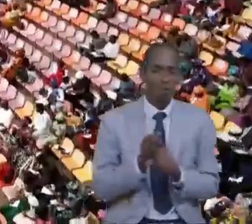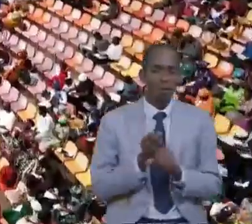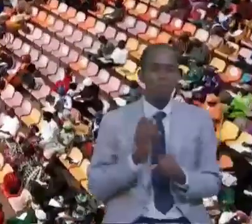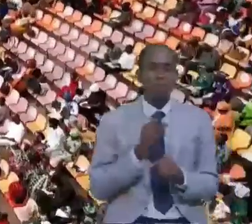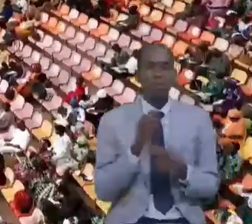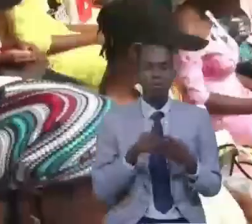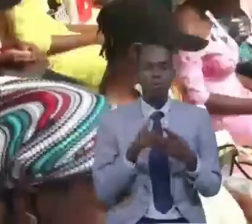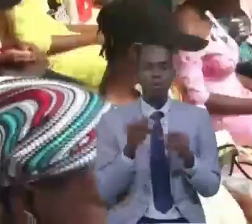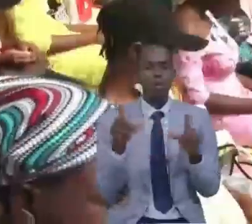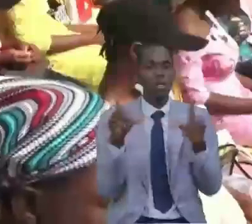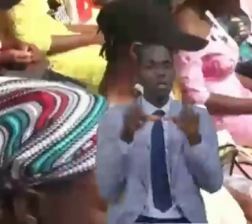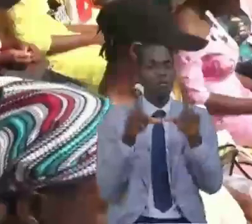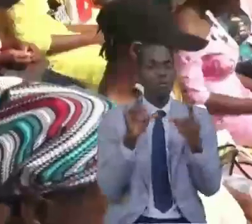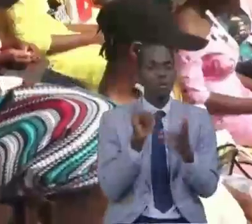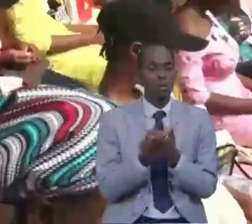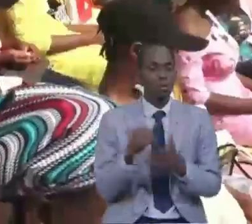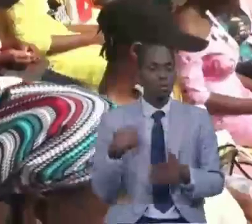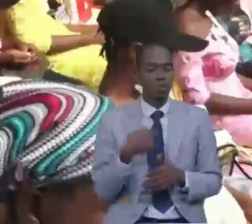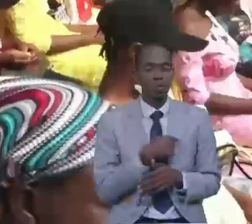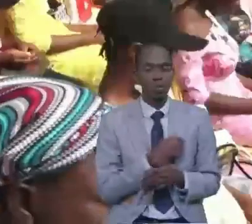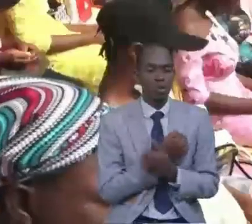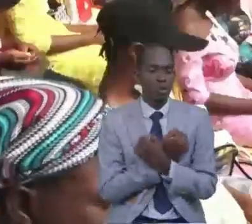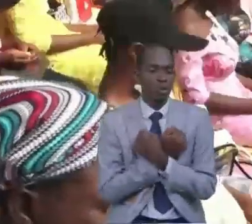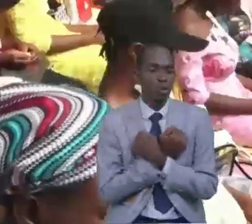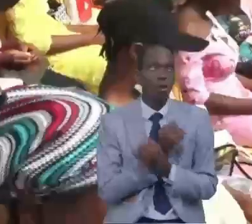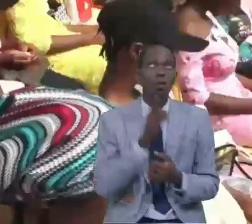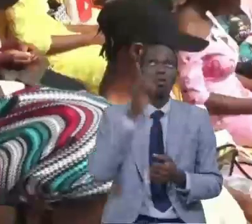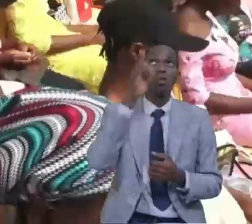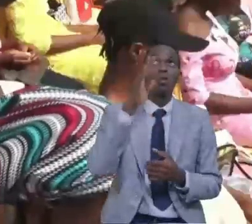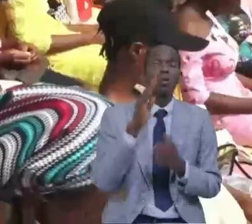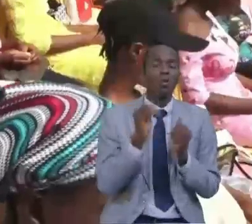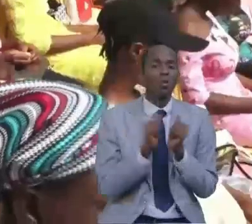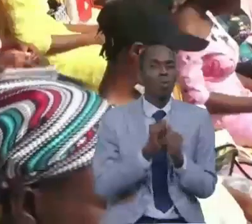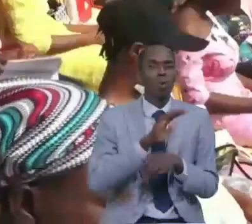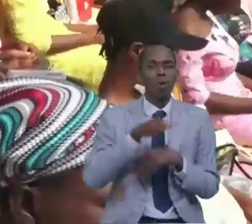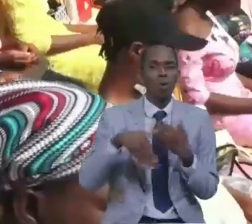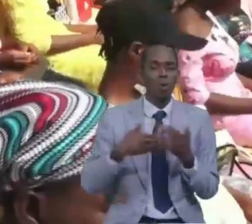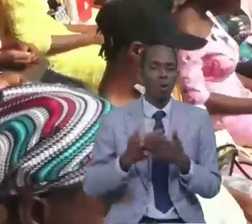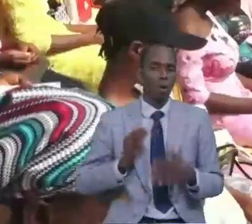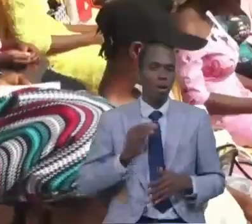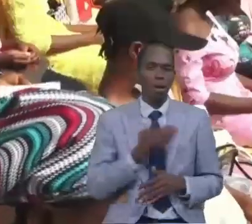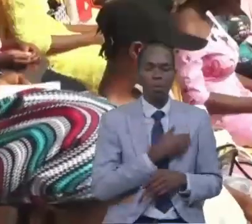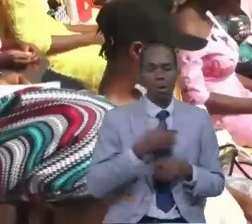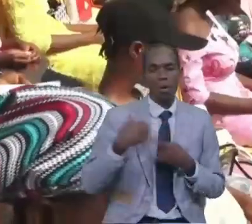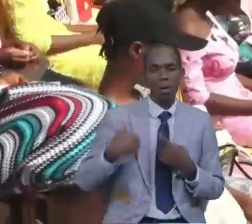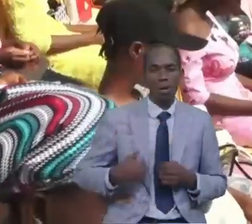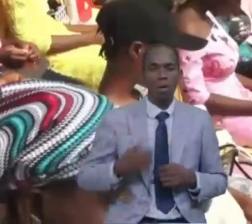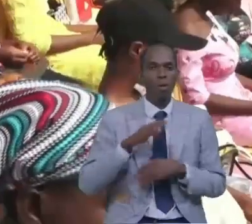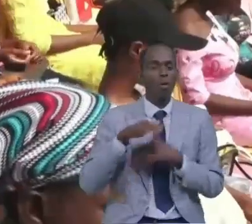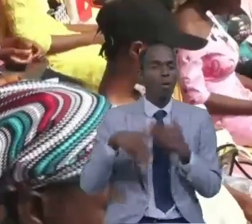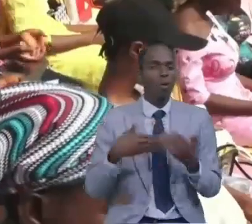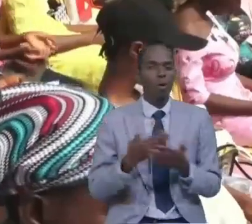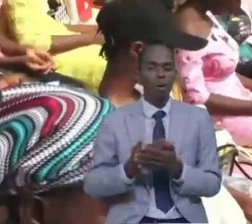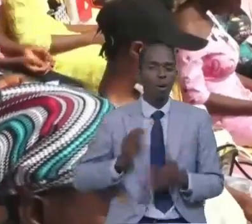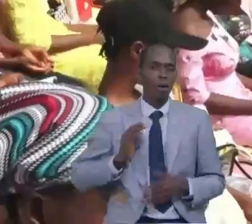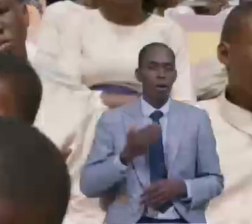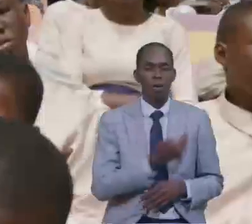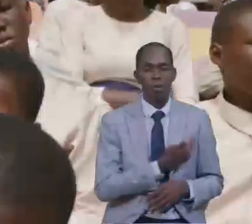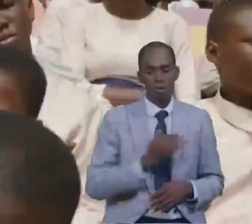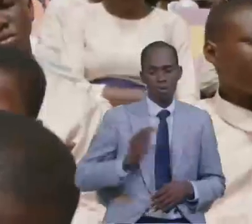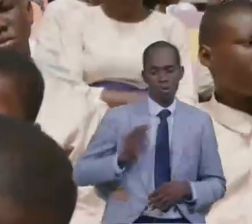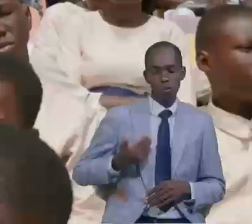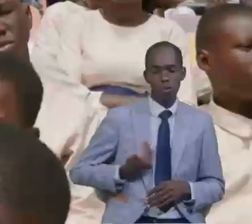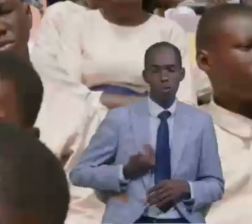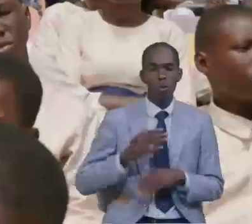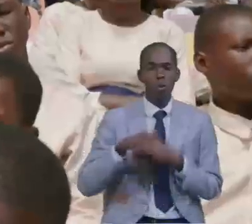soul, all our mind. We love our neighbor as ourselves, and we